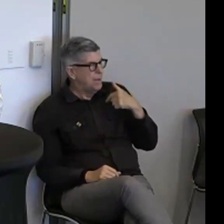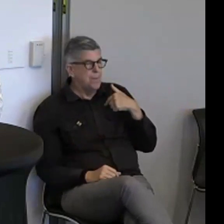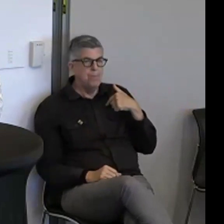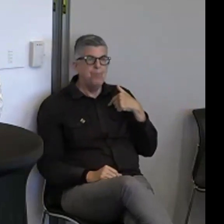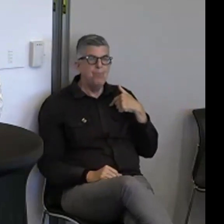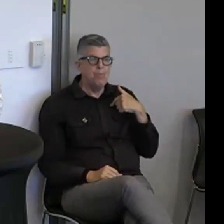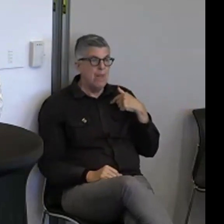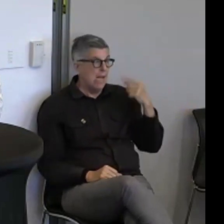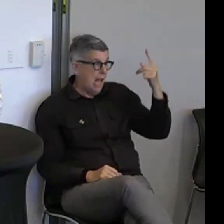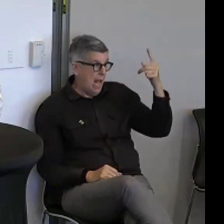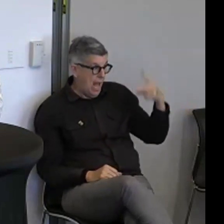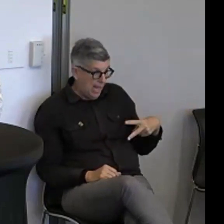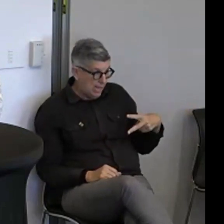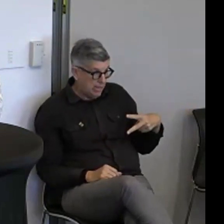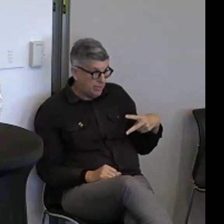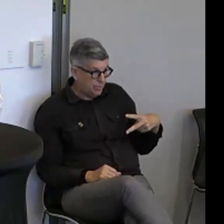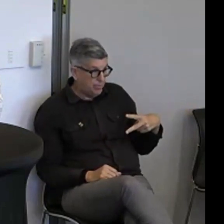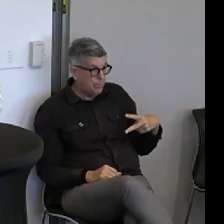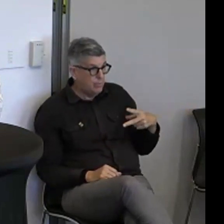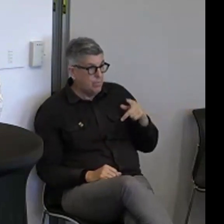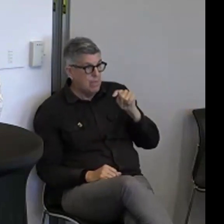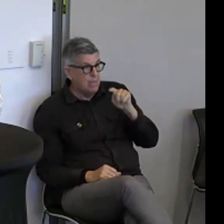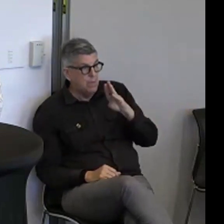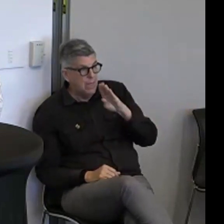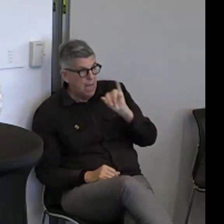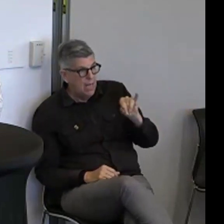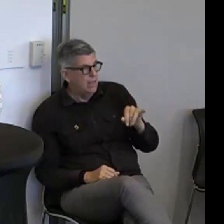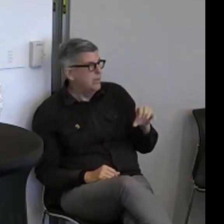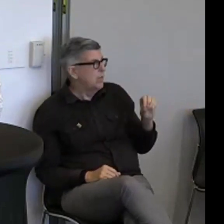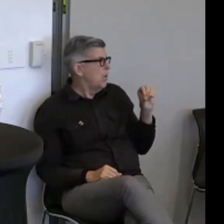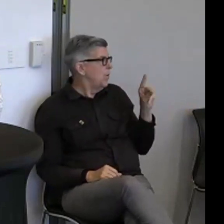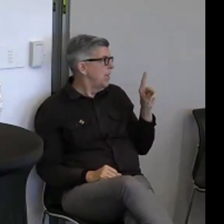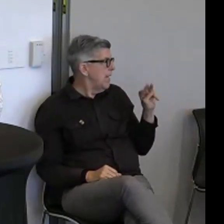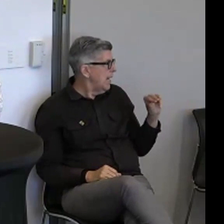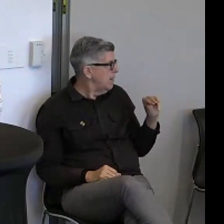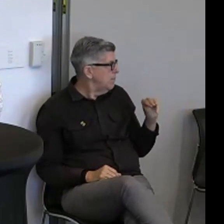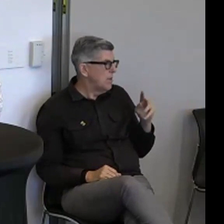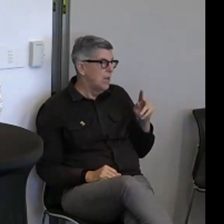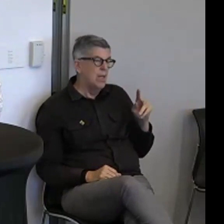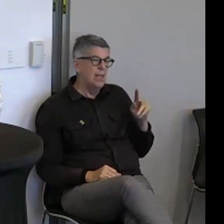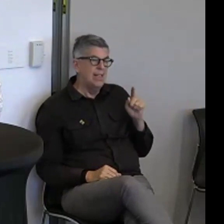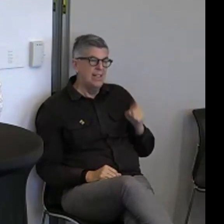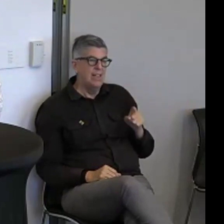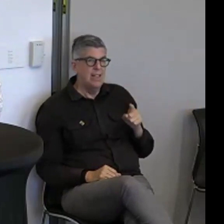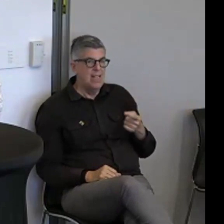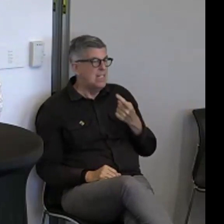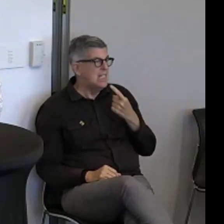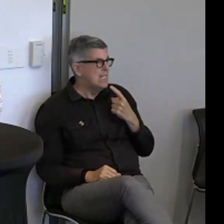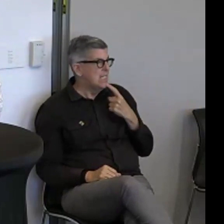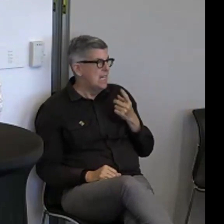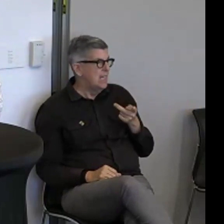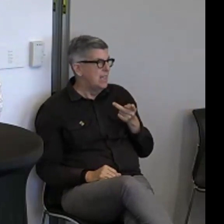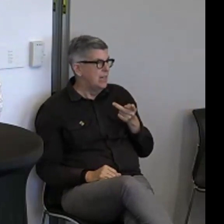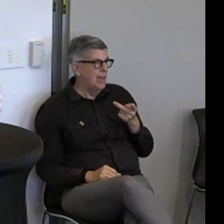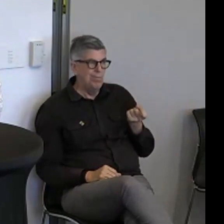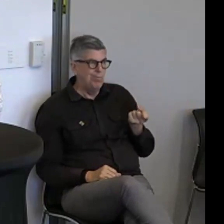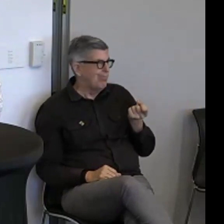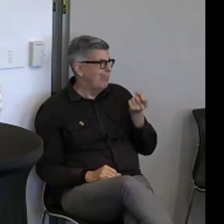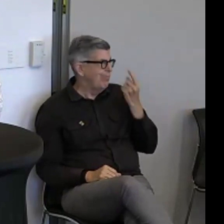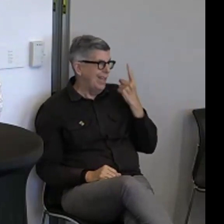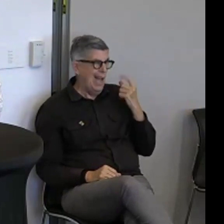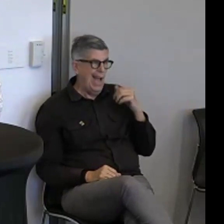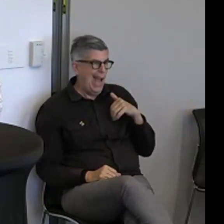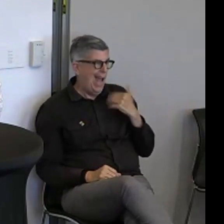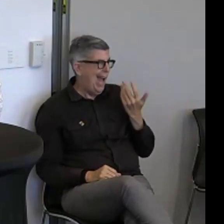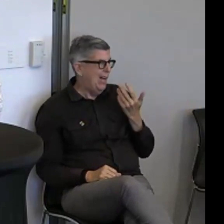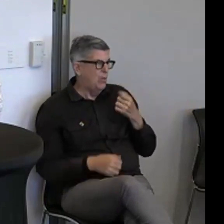almost half of the TVIs and O&M who openly acknowledge they do not know how to produce